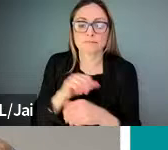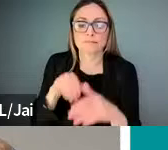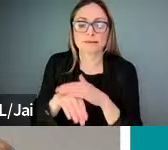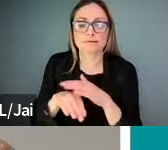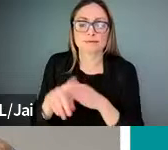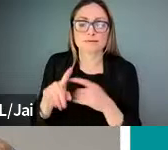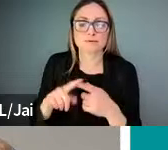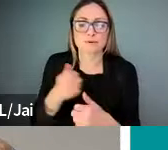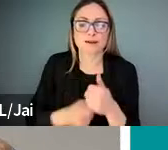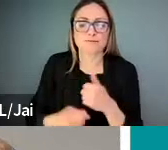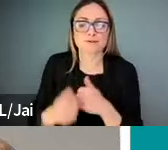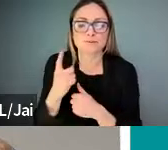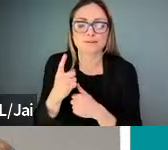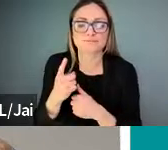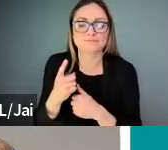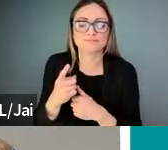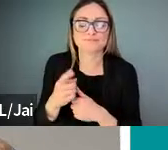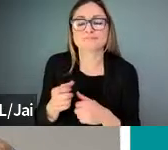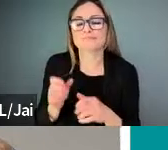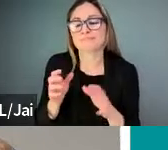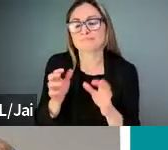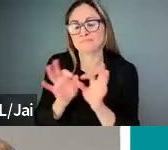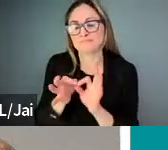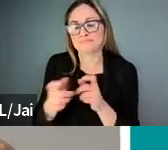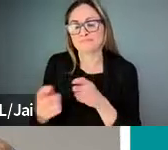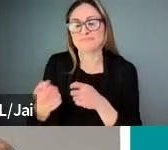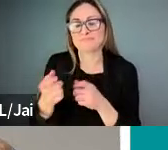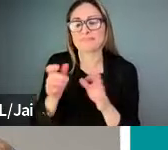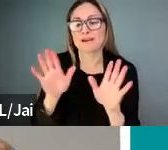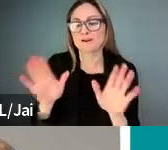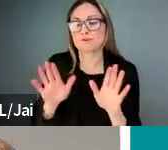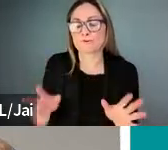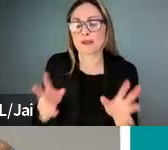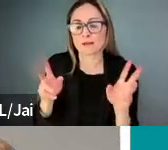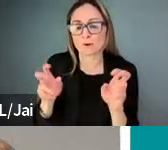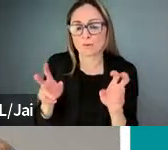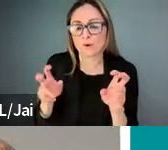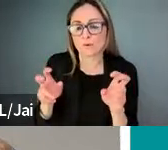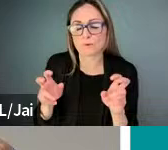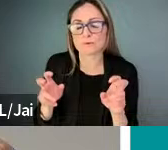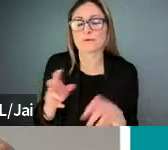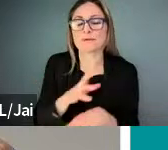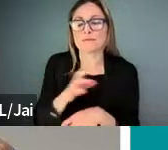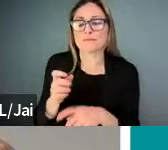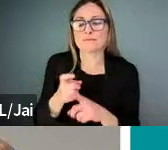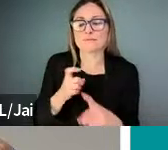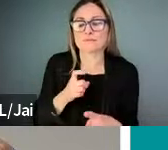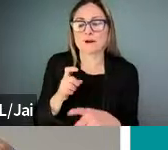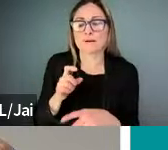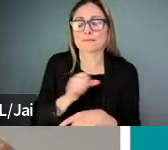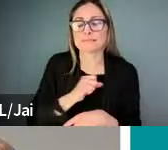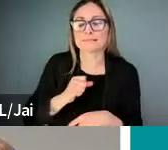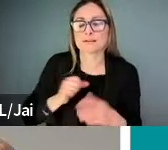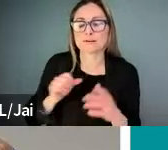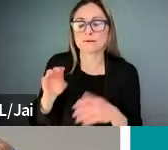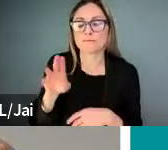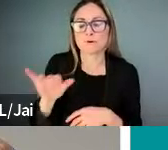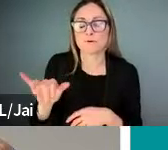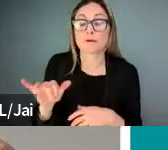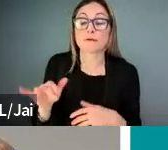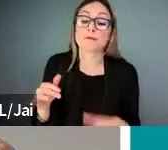everyone. So a great quote and great support from Senator Murray. We had attendees that